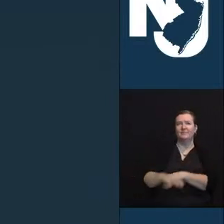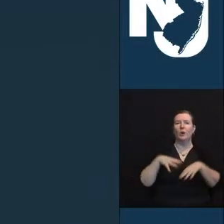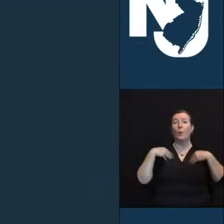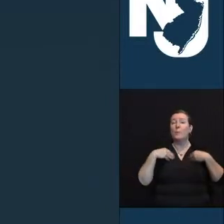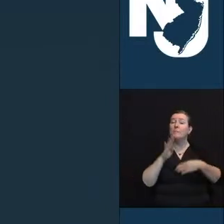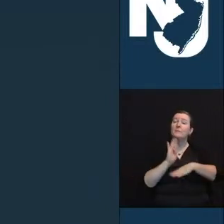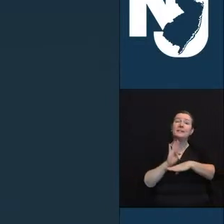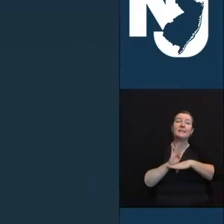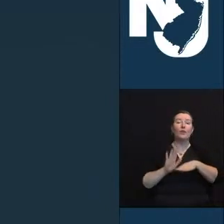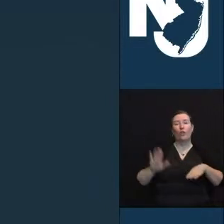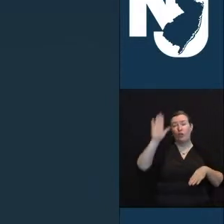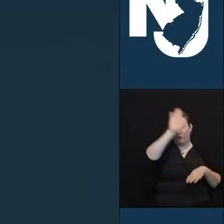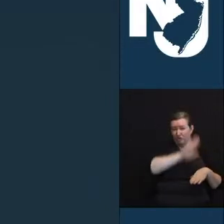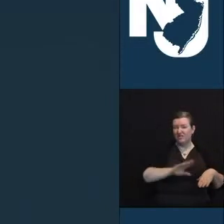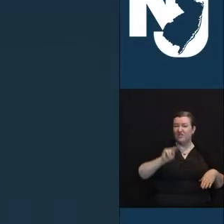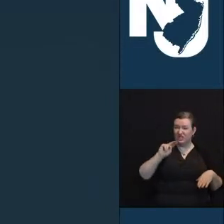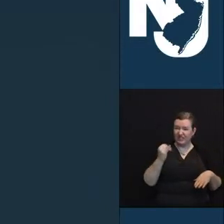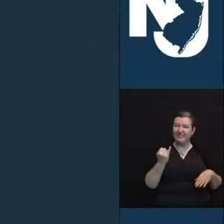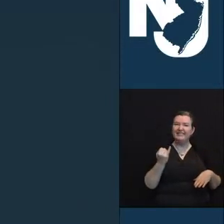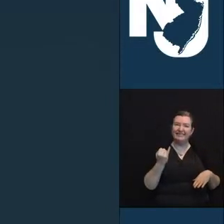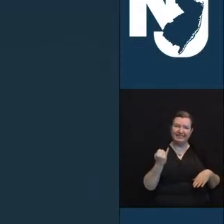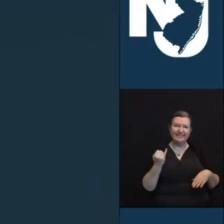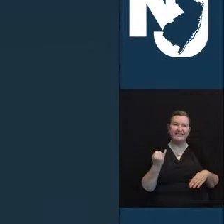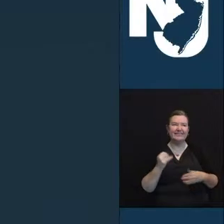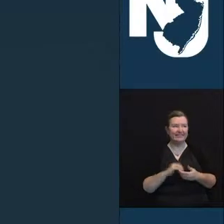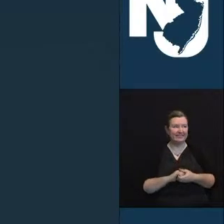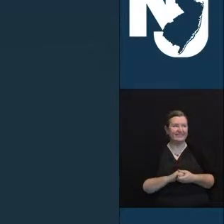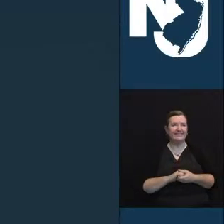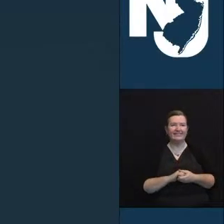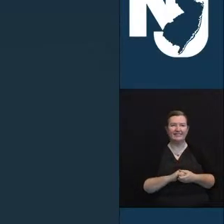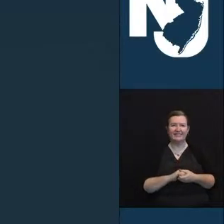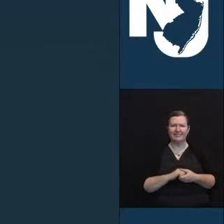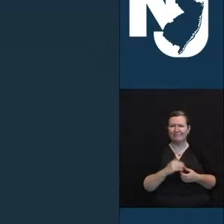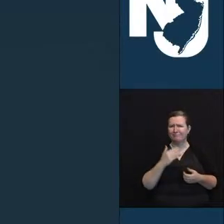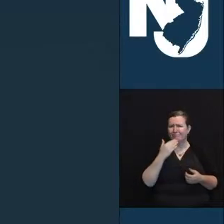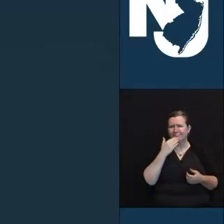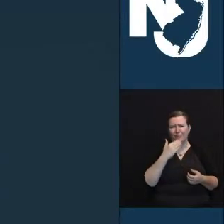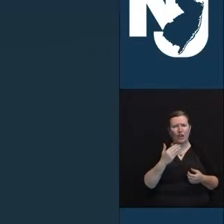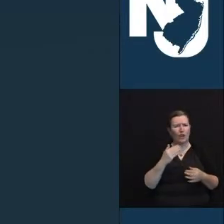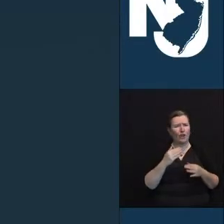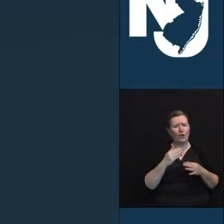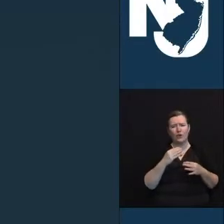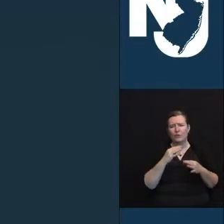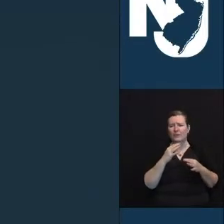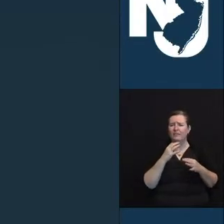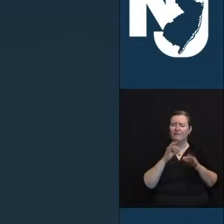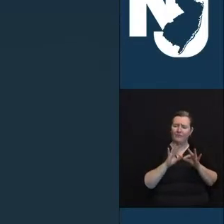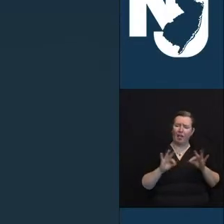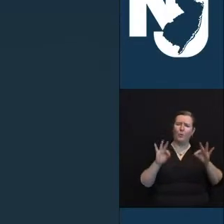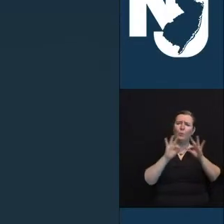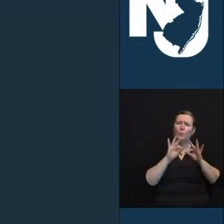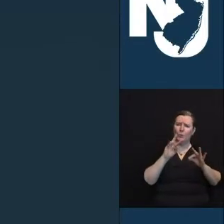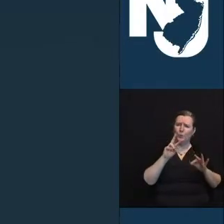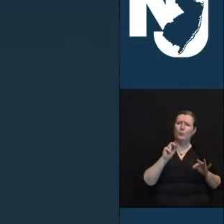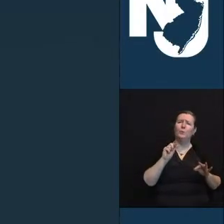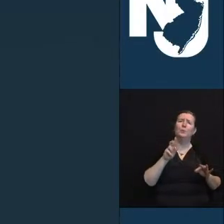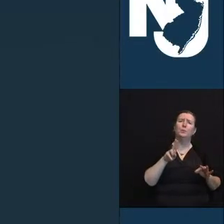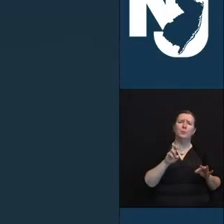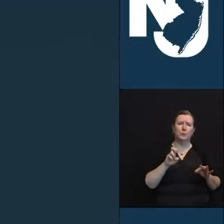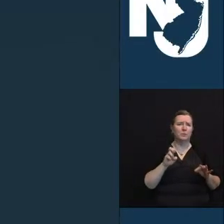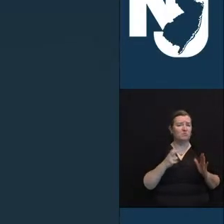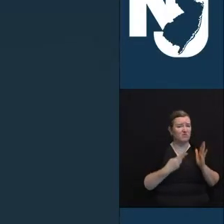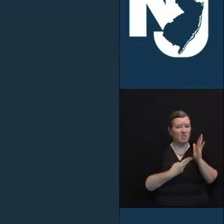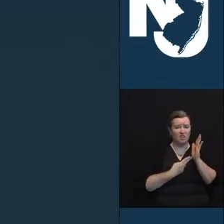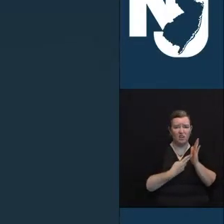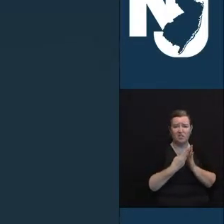state. He built his career through the same set of values by which he raised his family and lived his life: honesty,